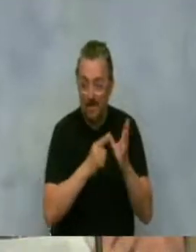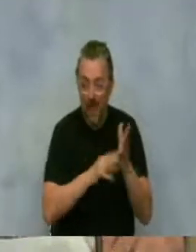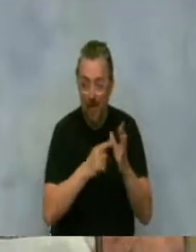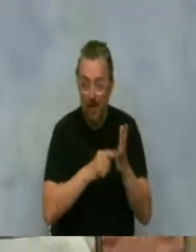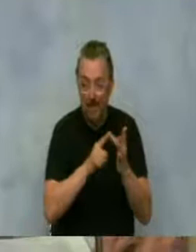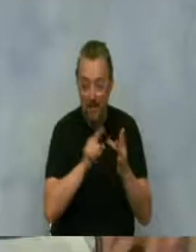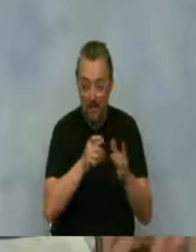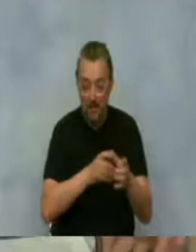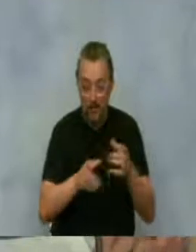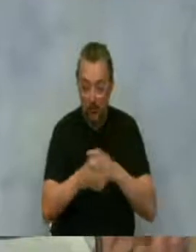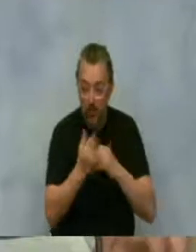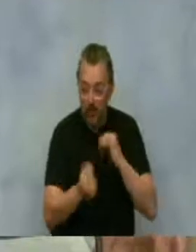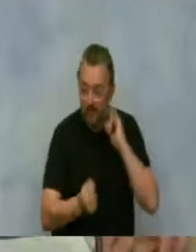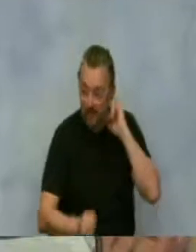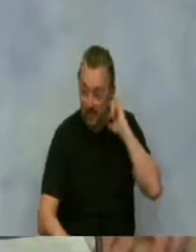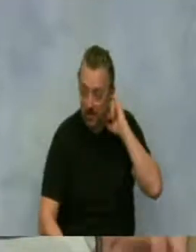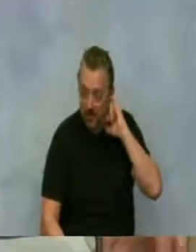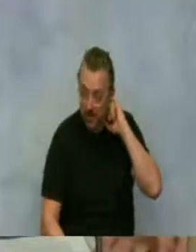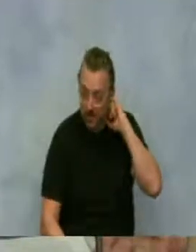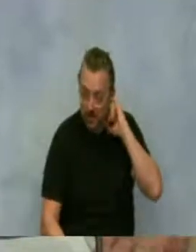substituting?